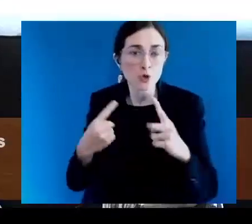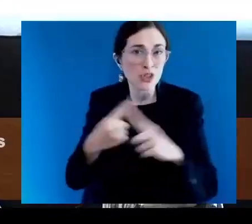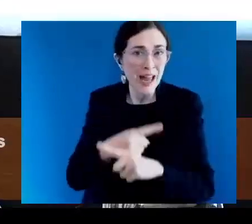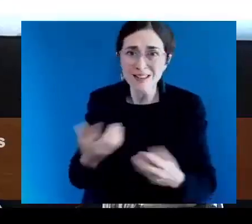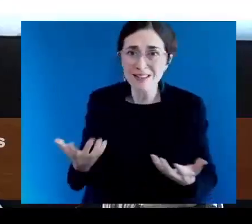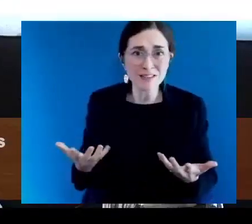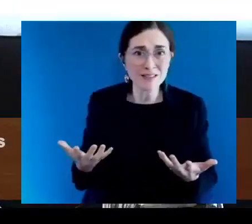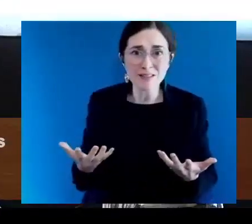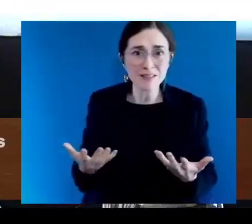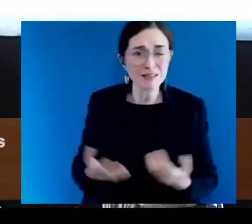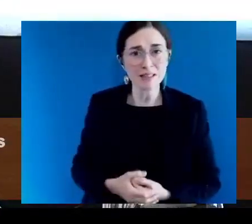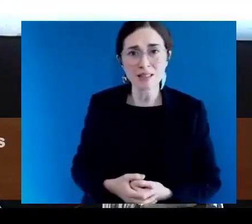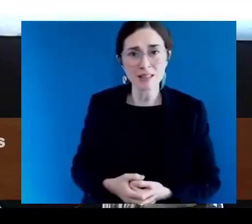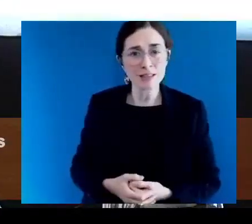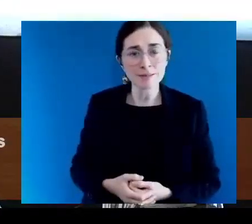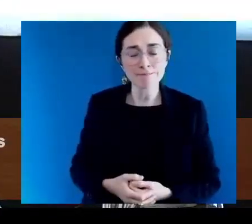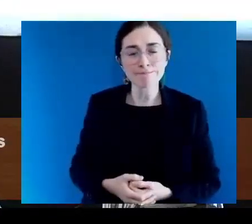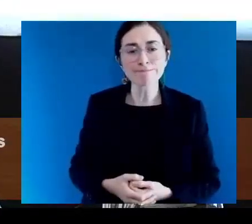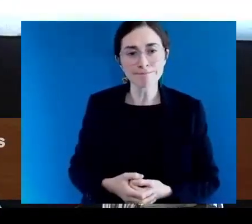If I may,